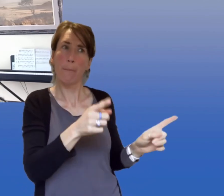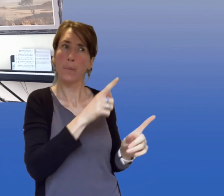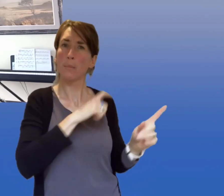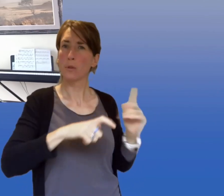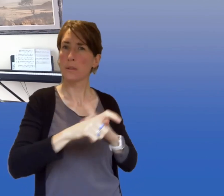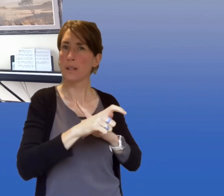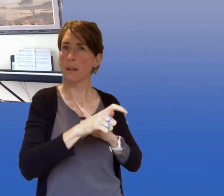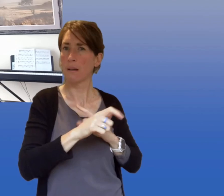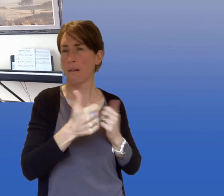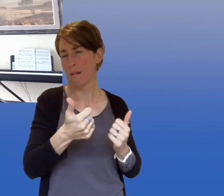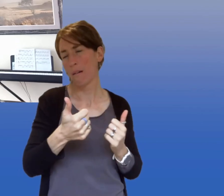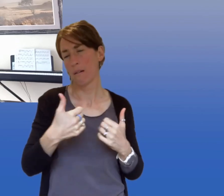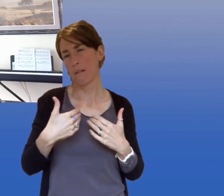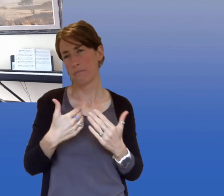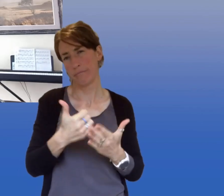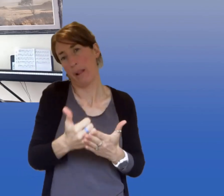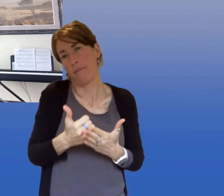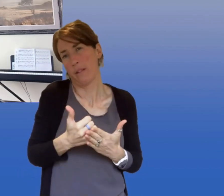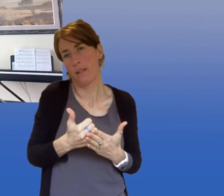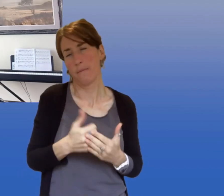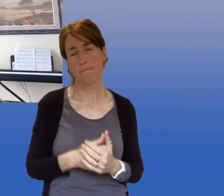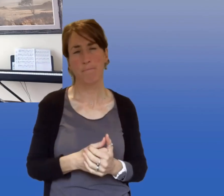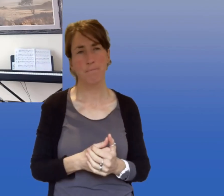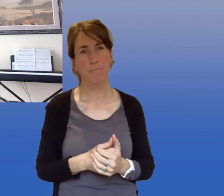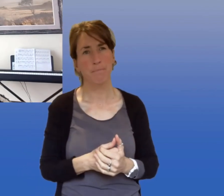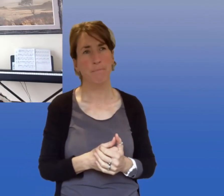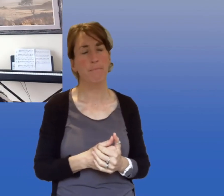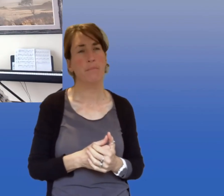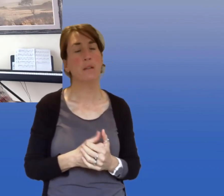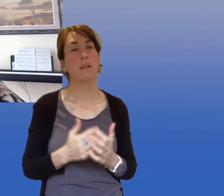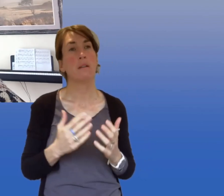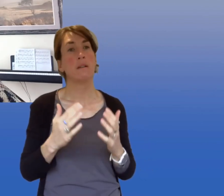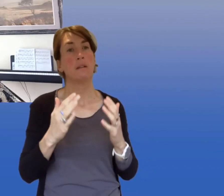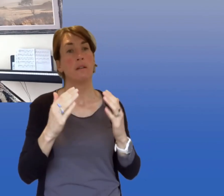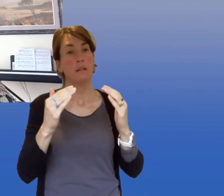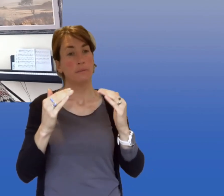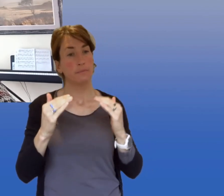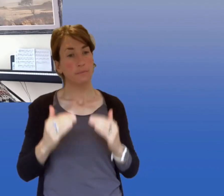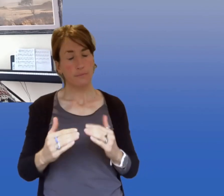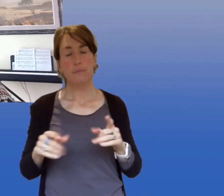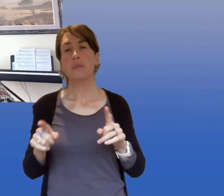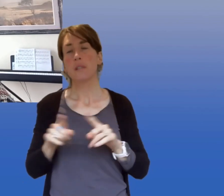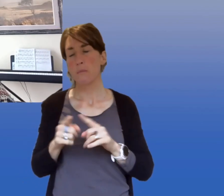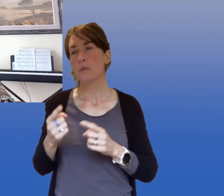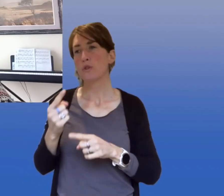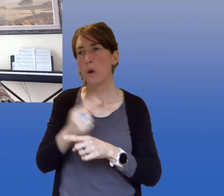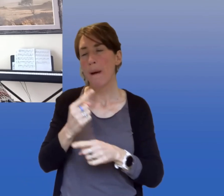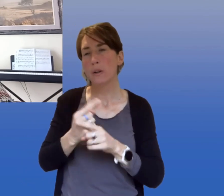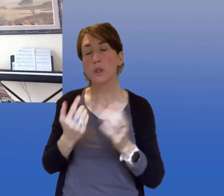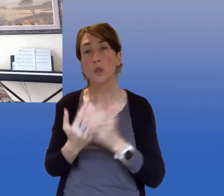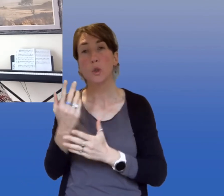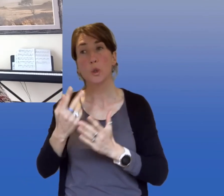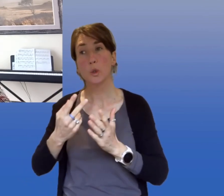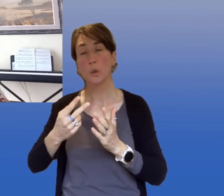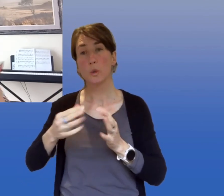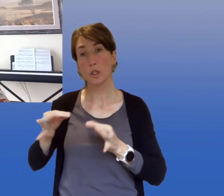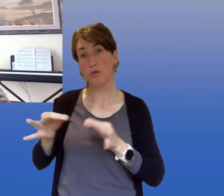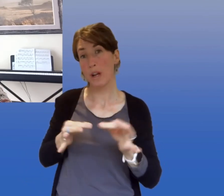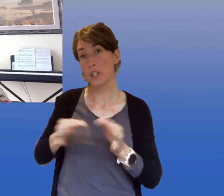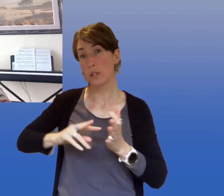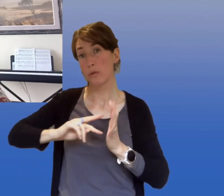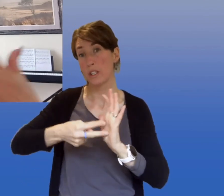update. We also took a report on our refreshed tobacco strategy. So this